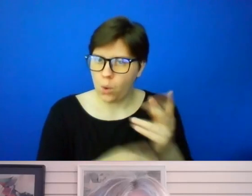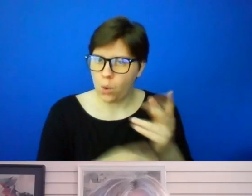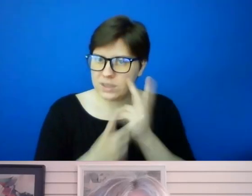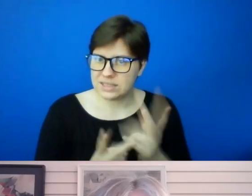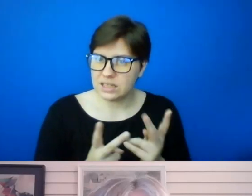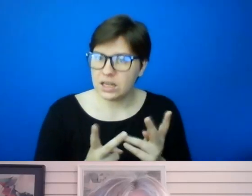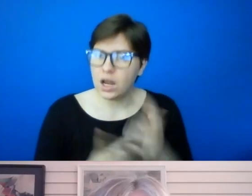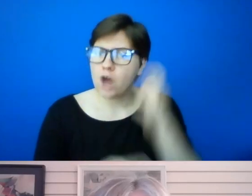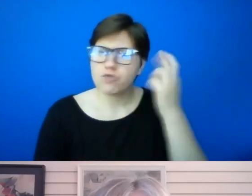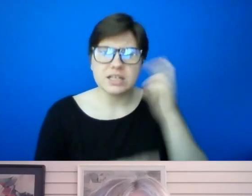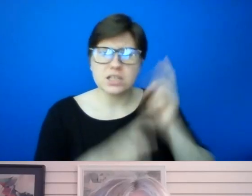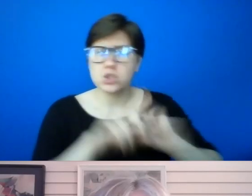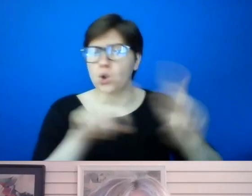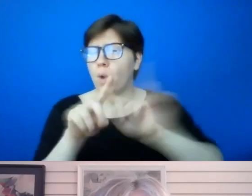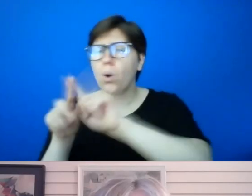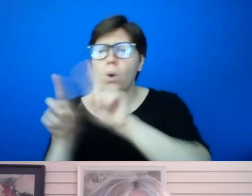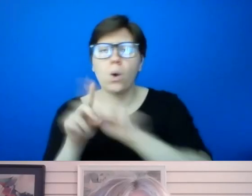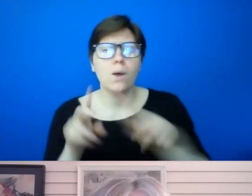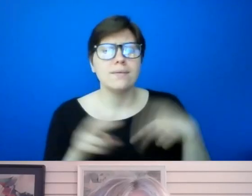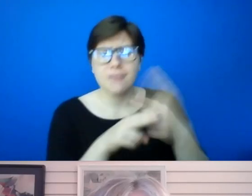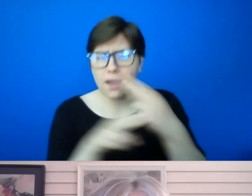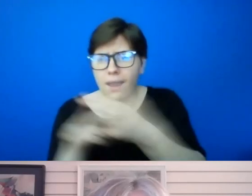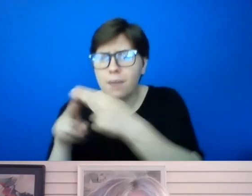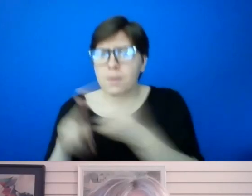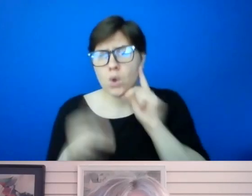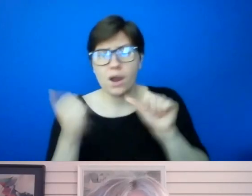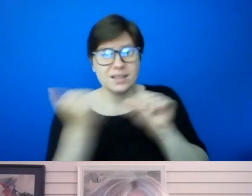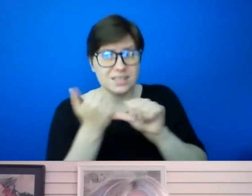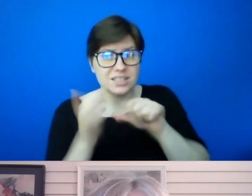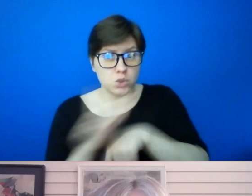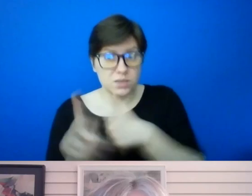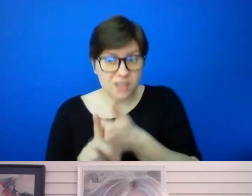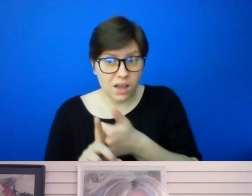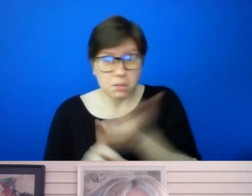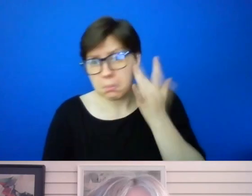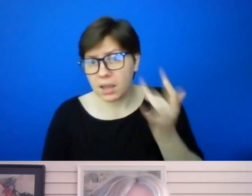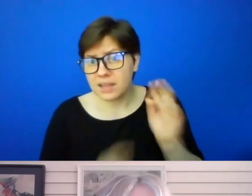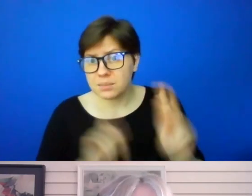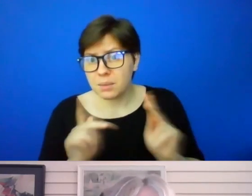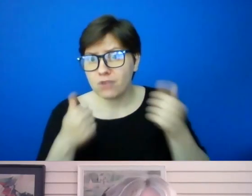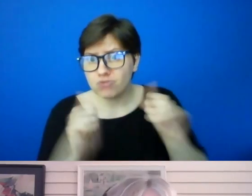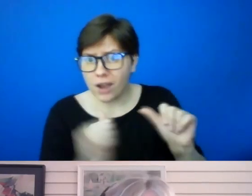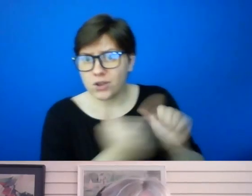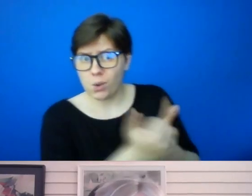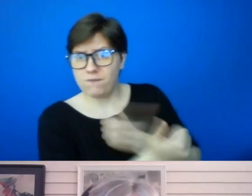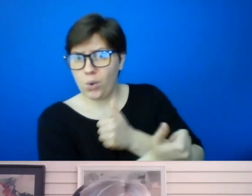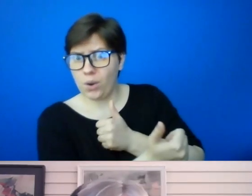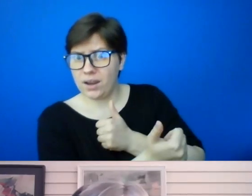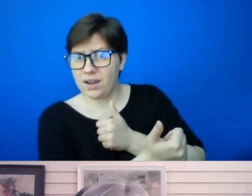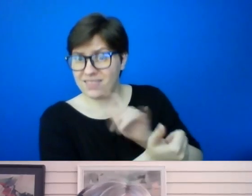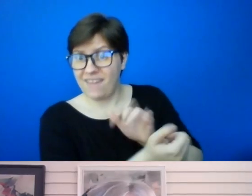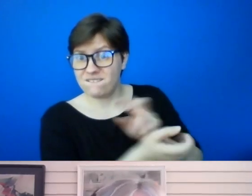there's so many different names for assisted suicide is because people are trying to avoid the